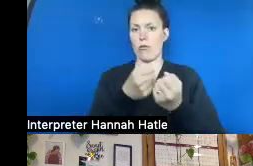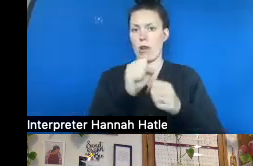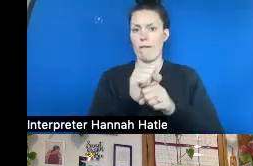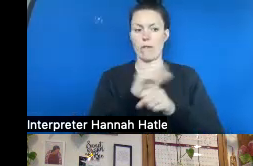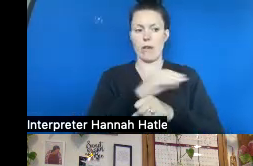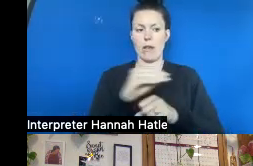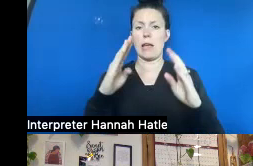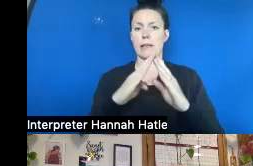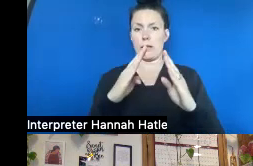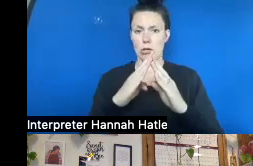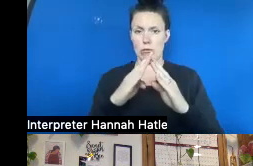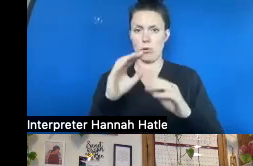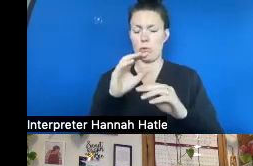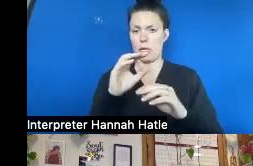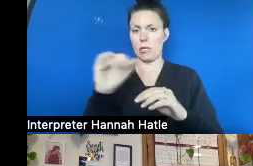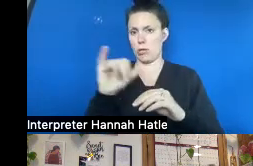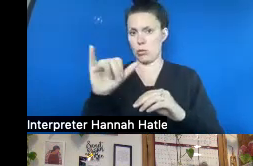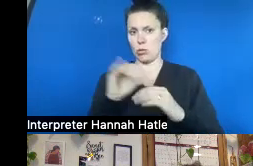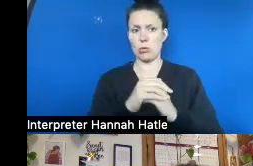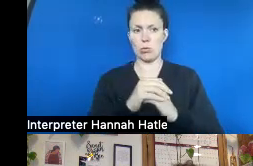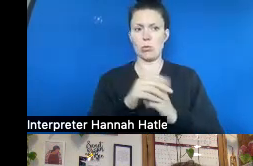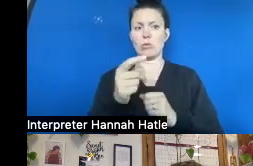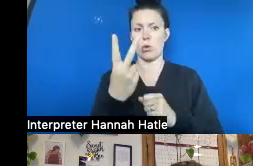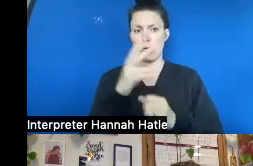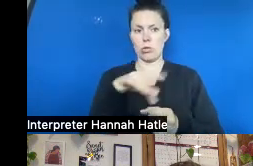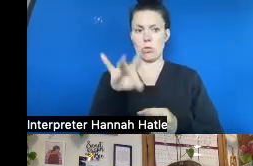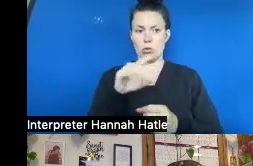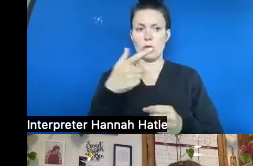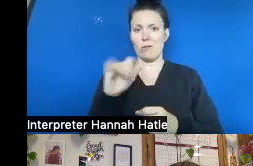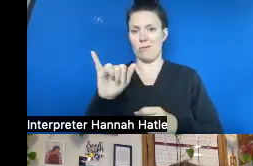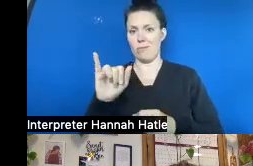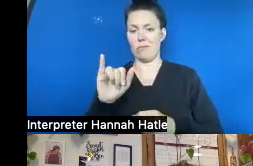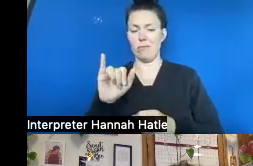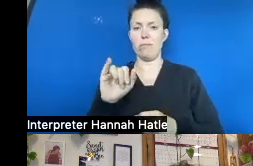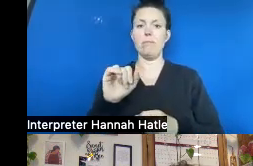community, including two-spirit, gay, lesbian,